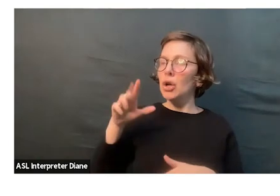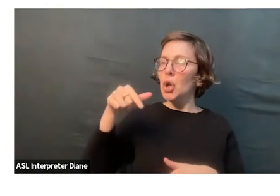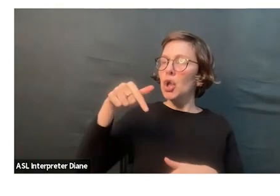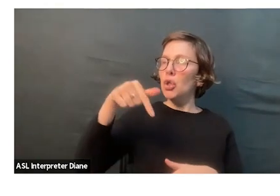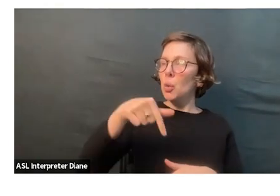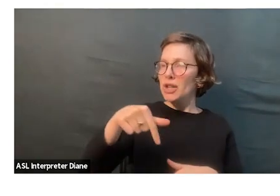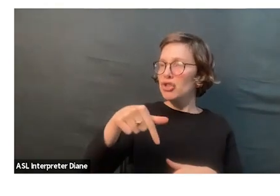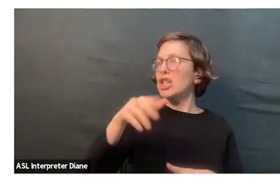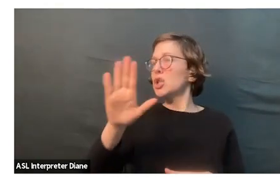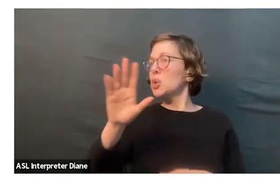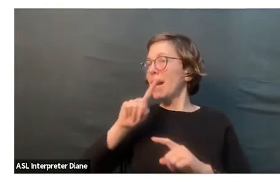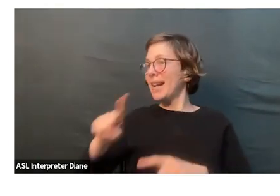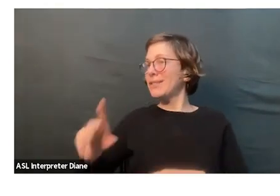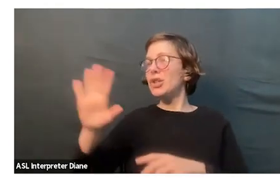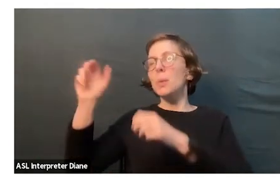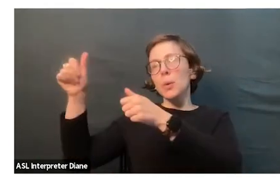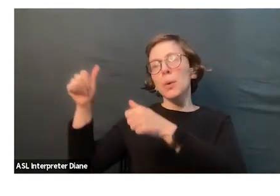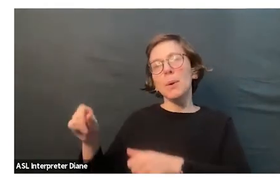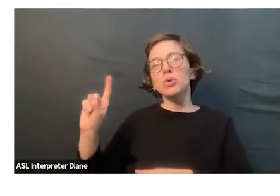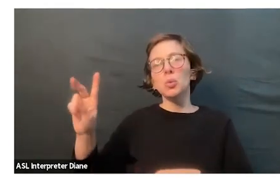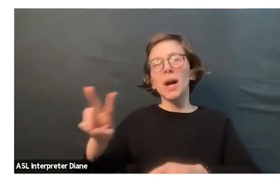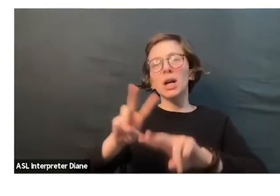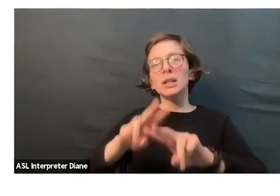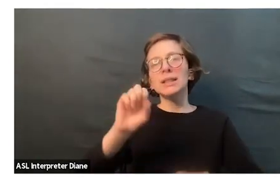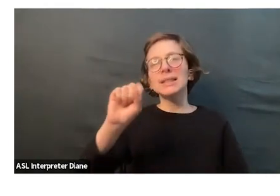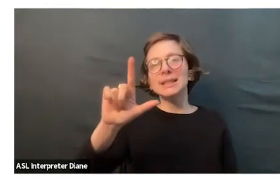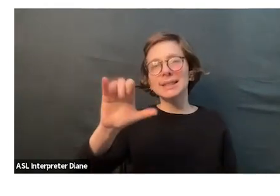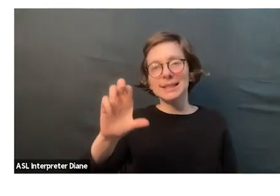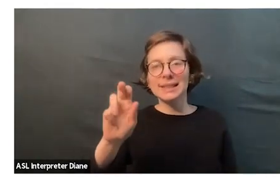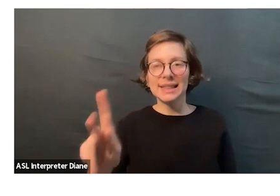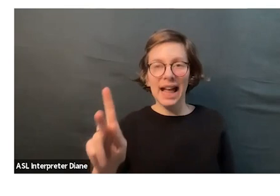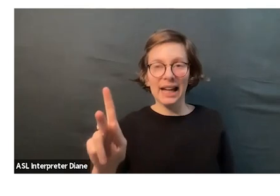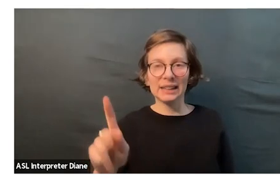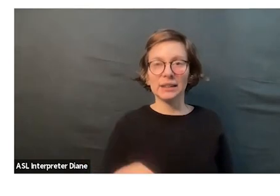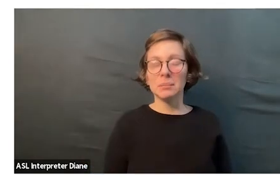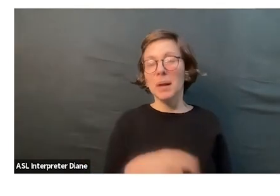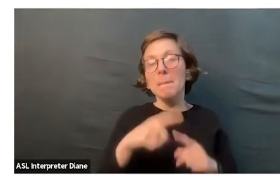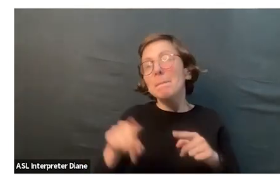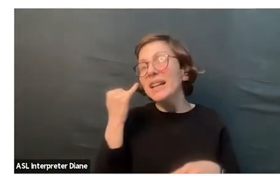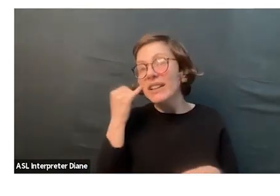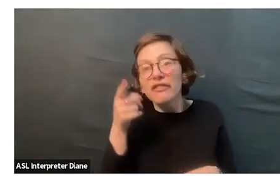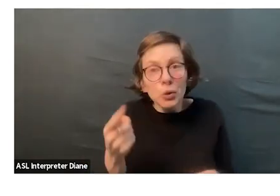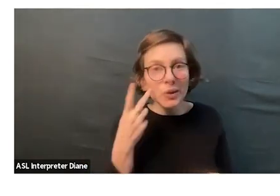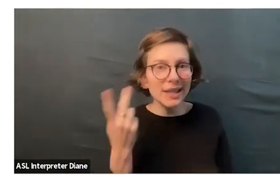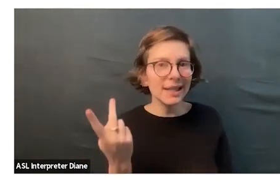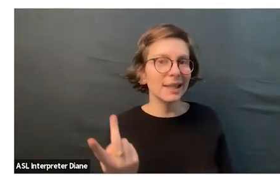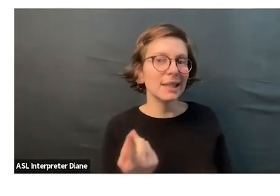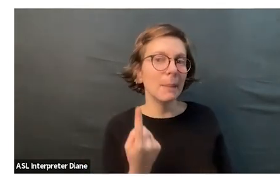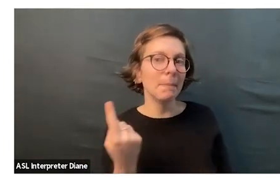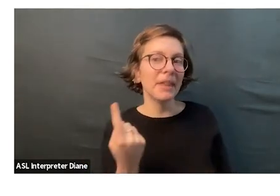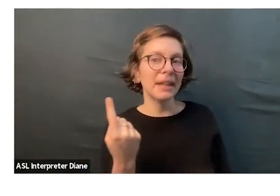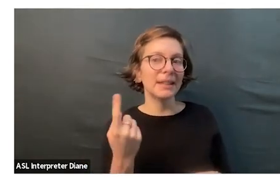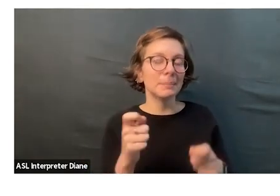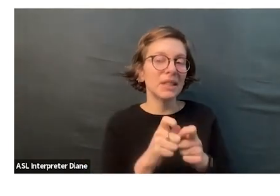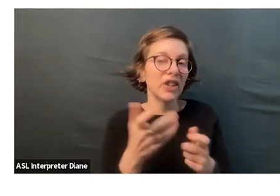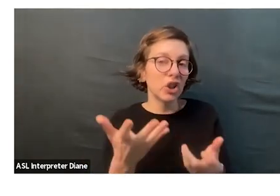I started saying people of the global majority. Global majority is a collective term that first and foremost speaks to and